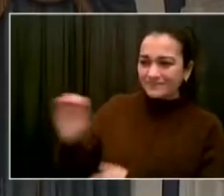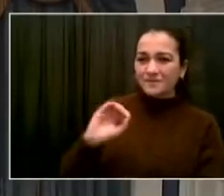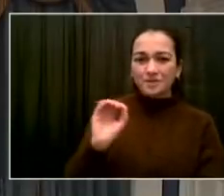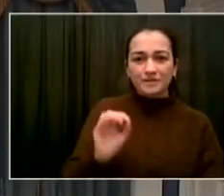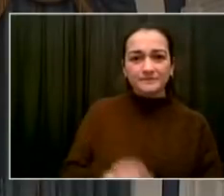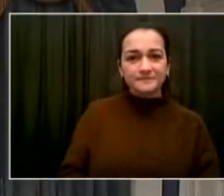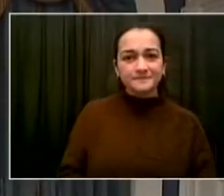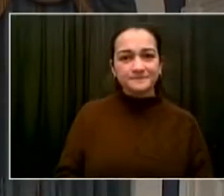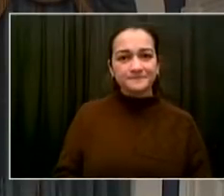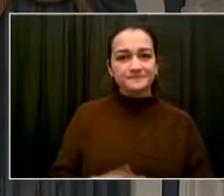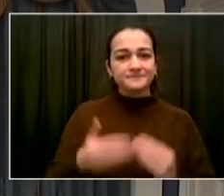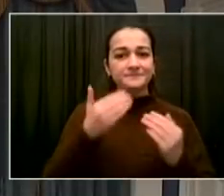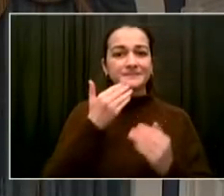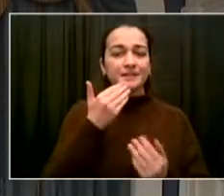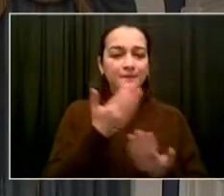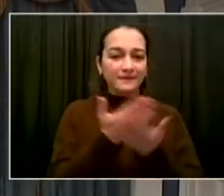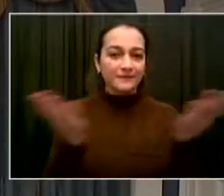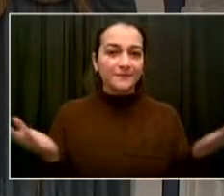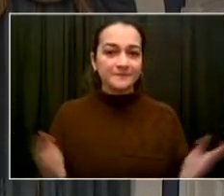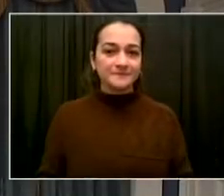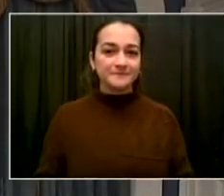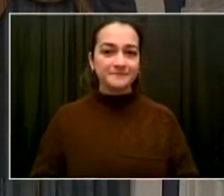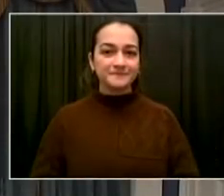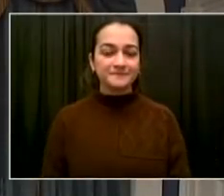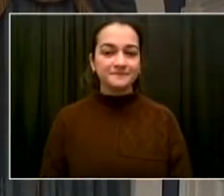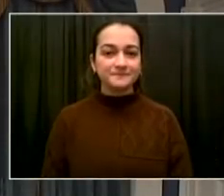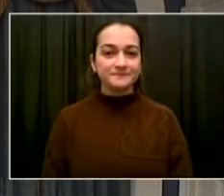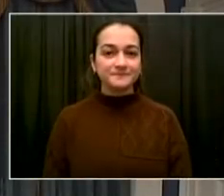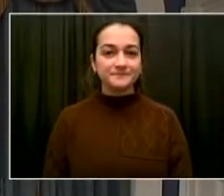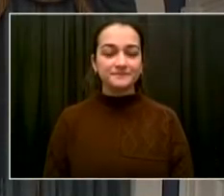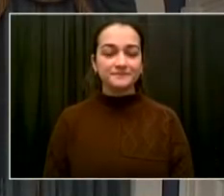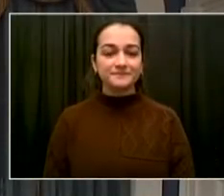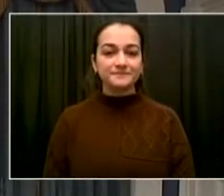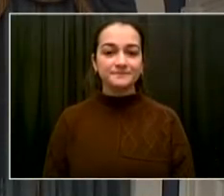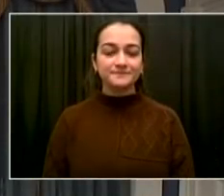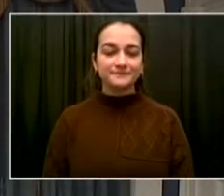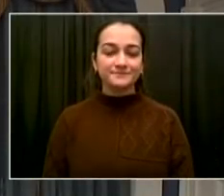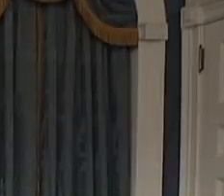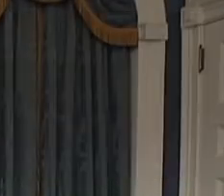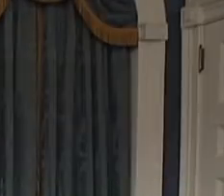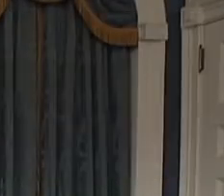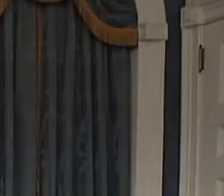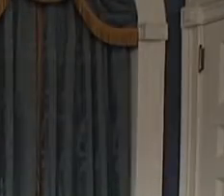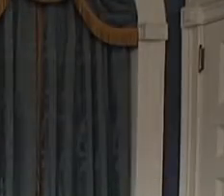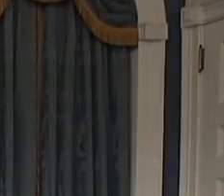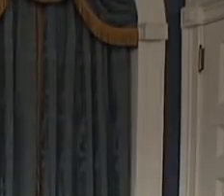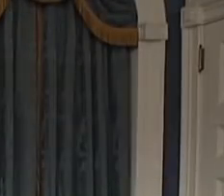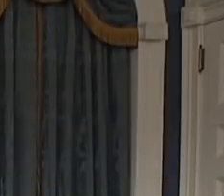All clear.